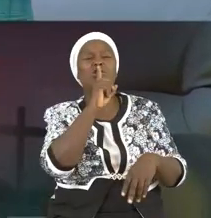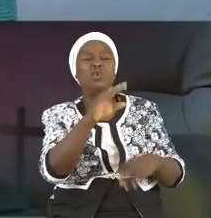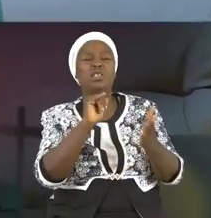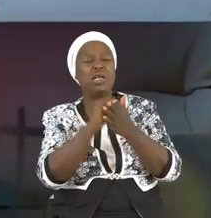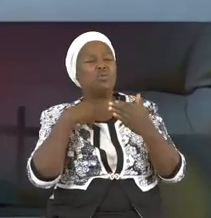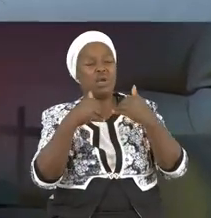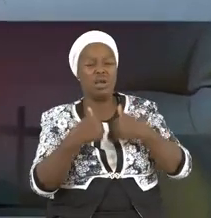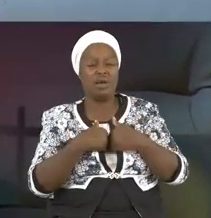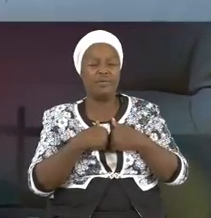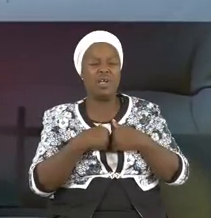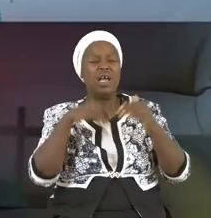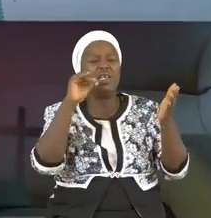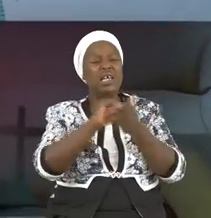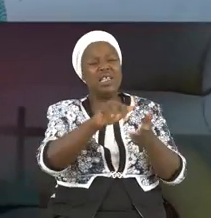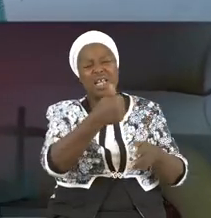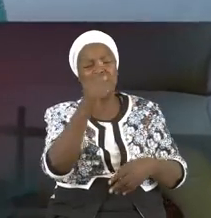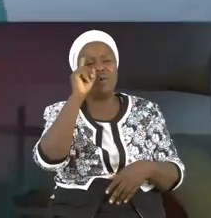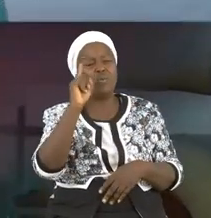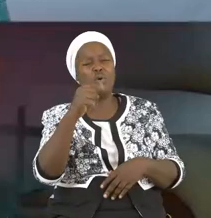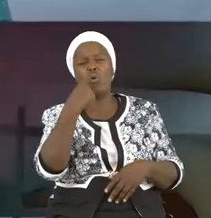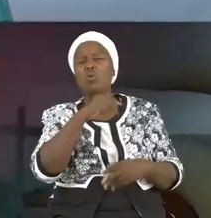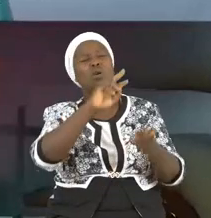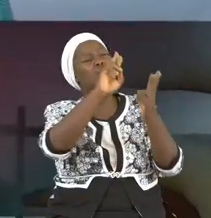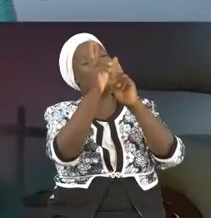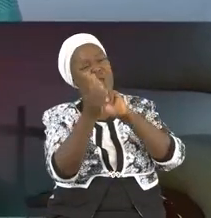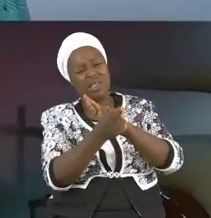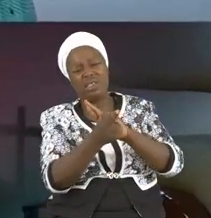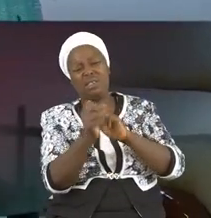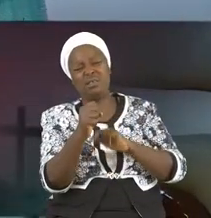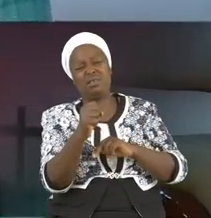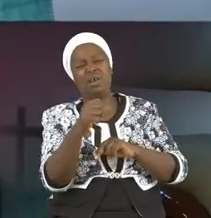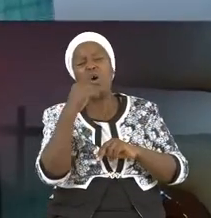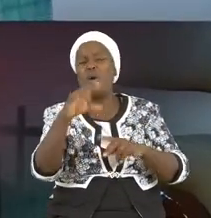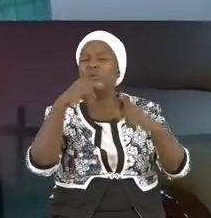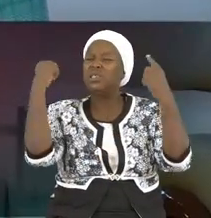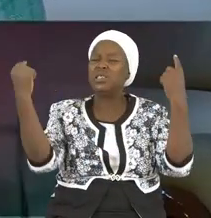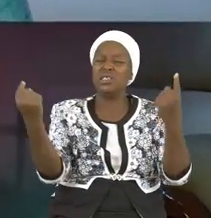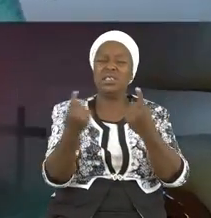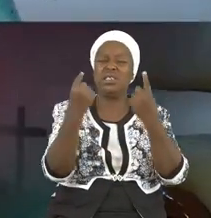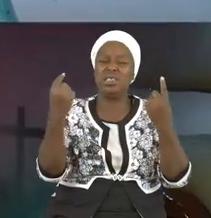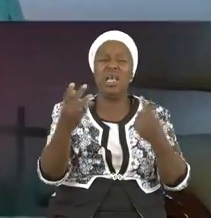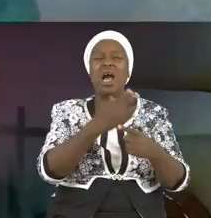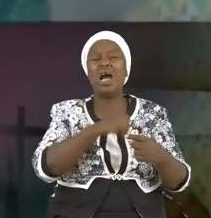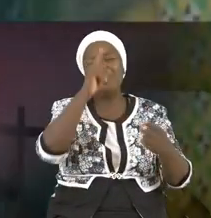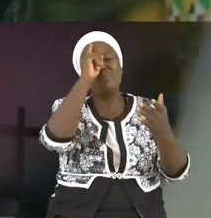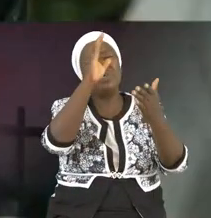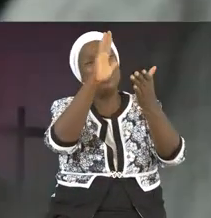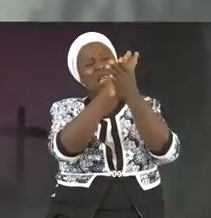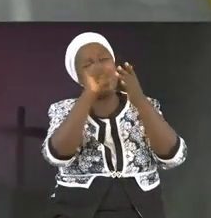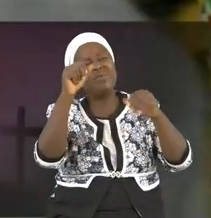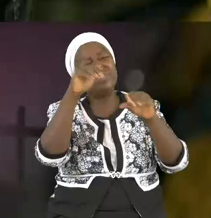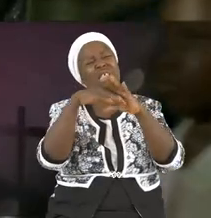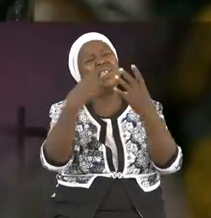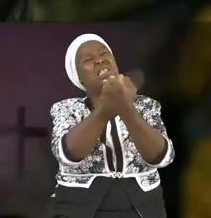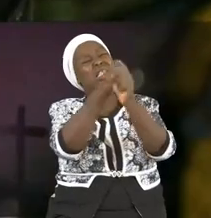that anyone who repents of sin and believes in the Savior